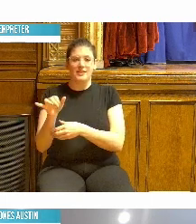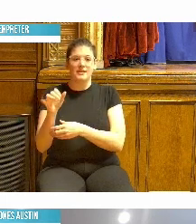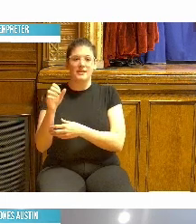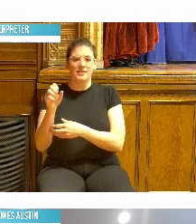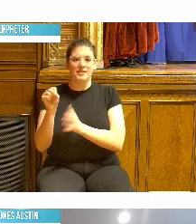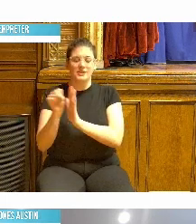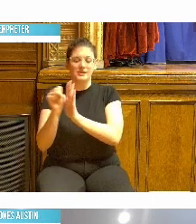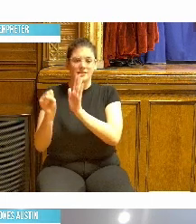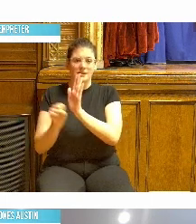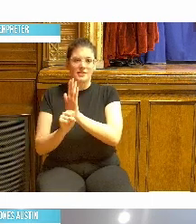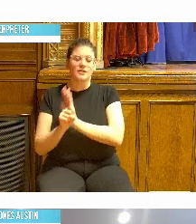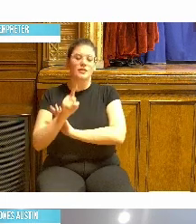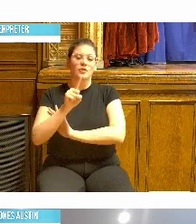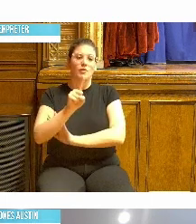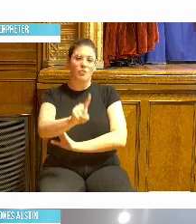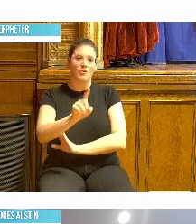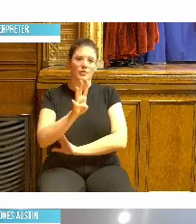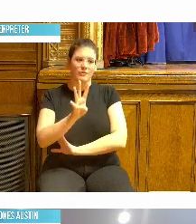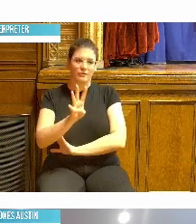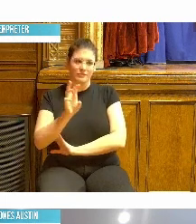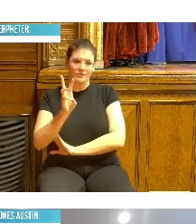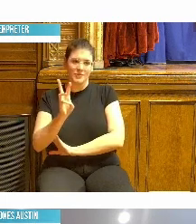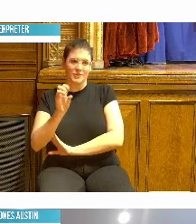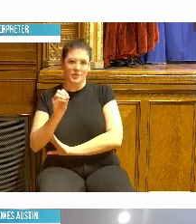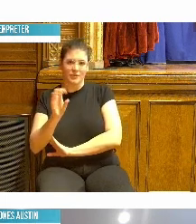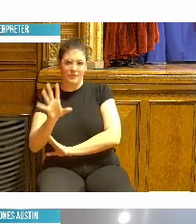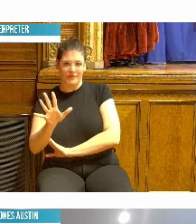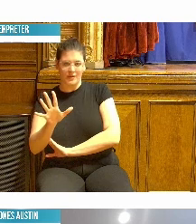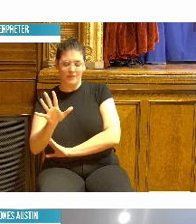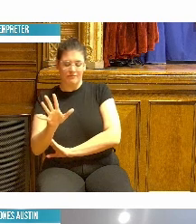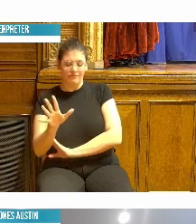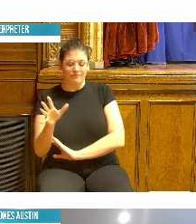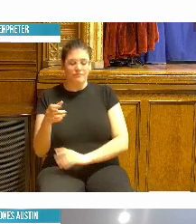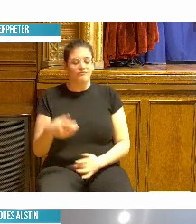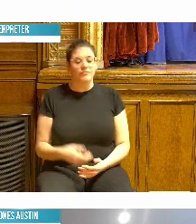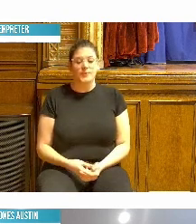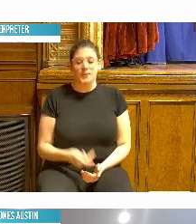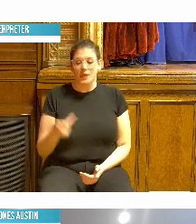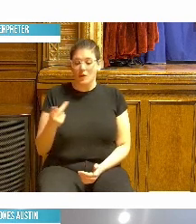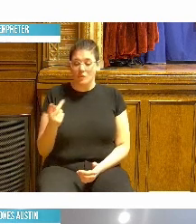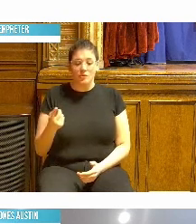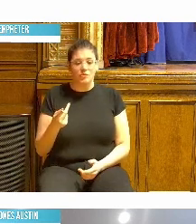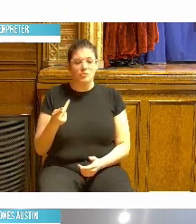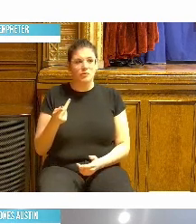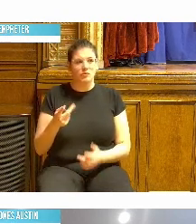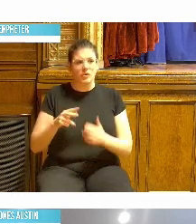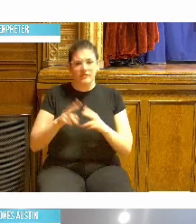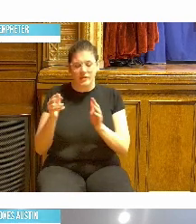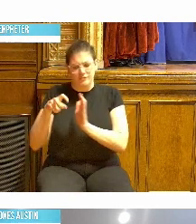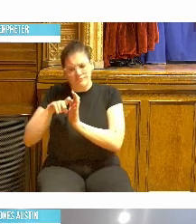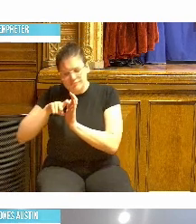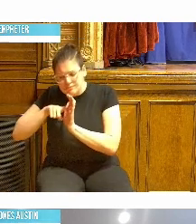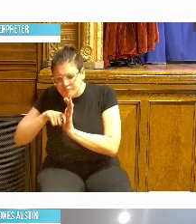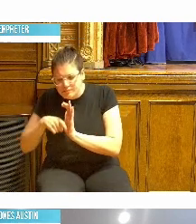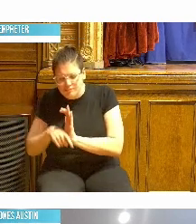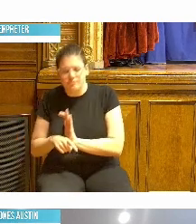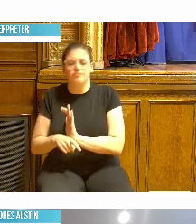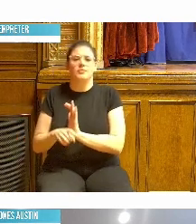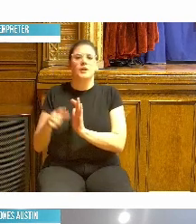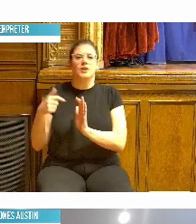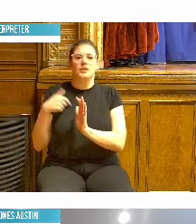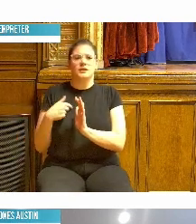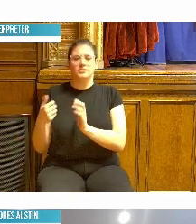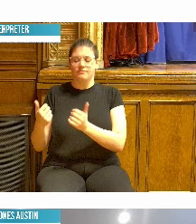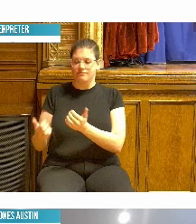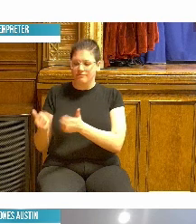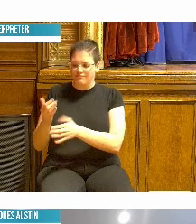14605. We have the great pleasure to be deeply ingrained and committed to the